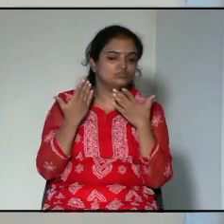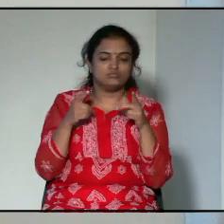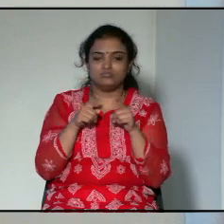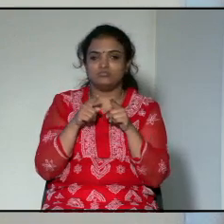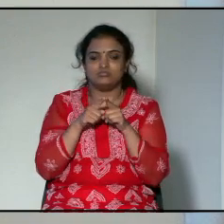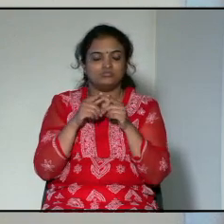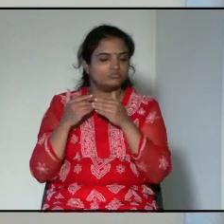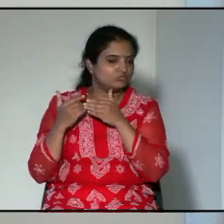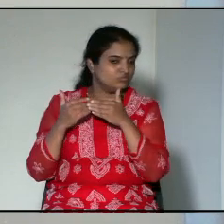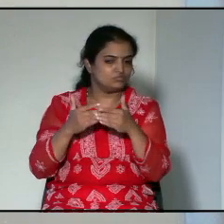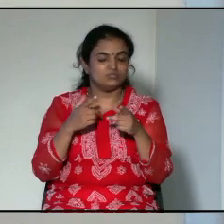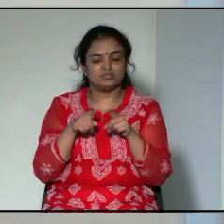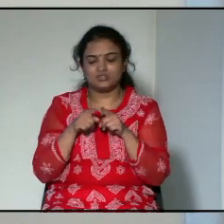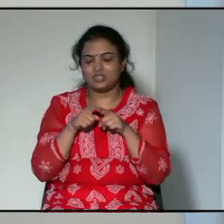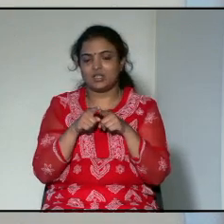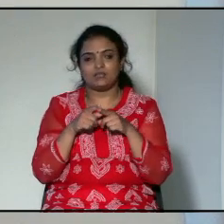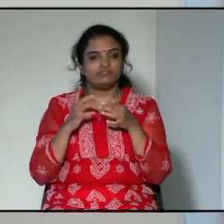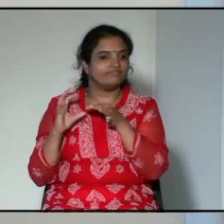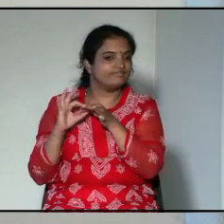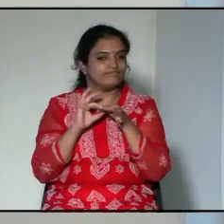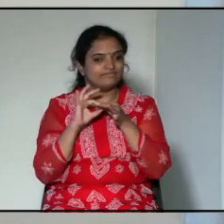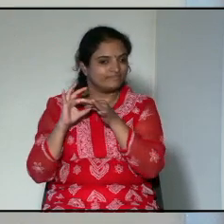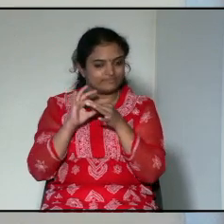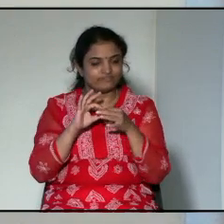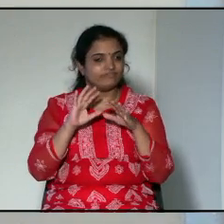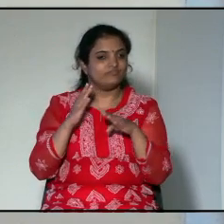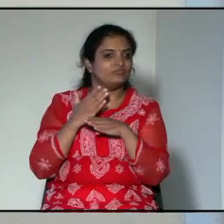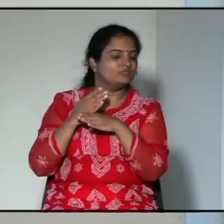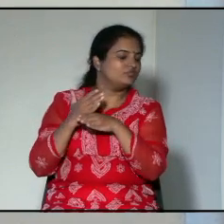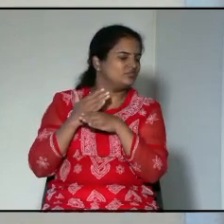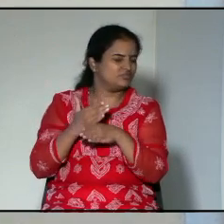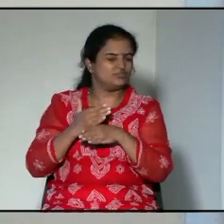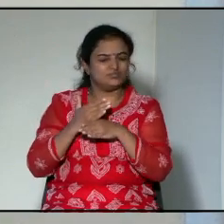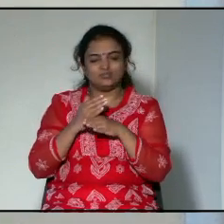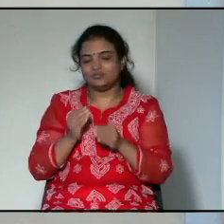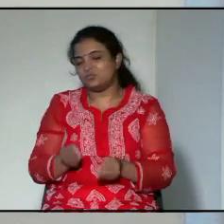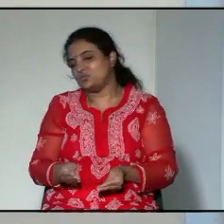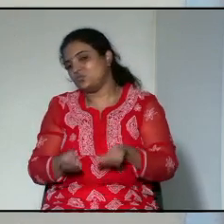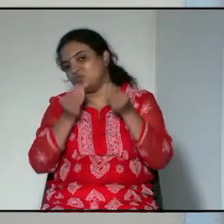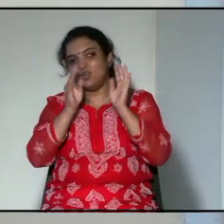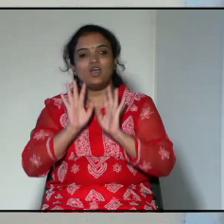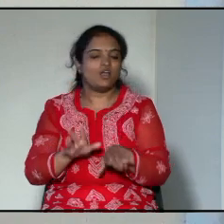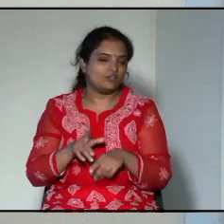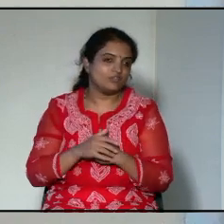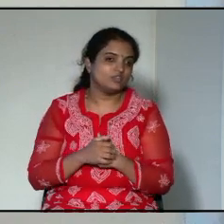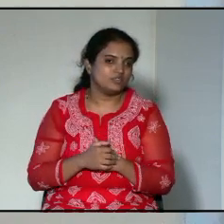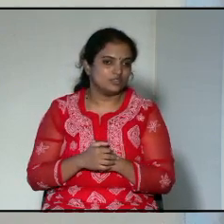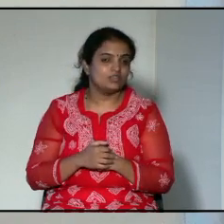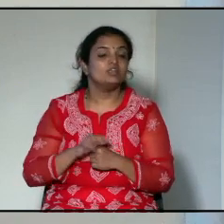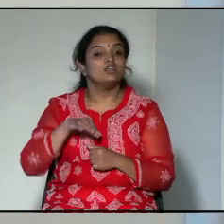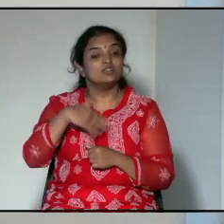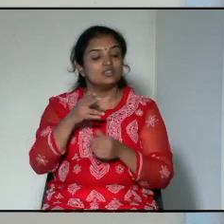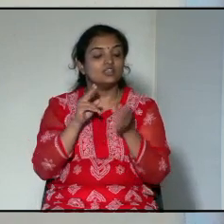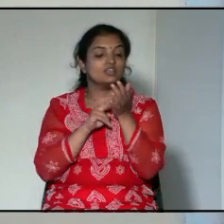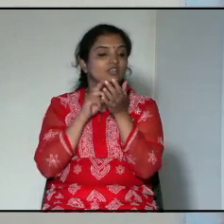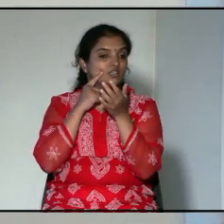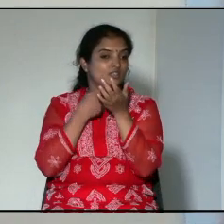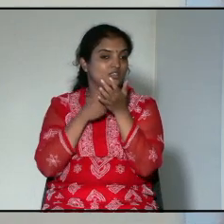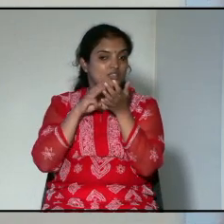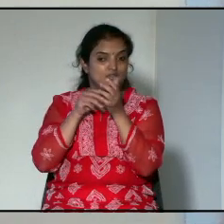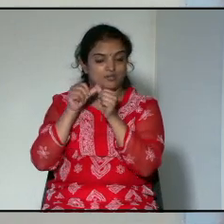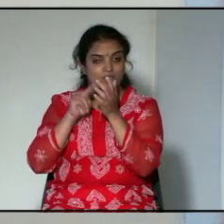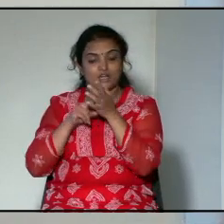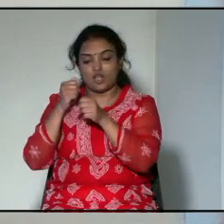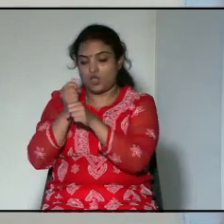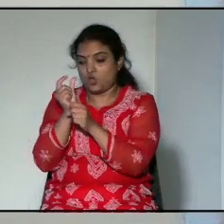partnership of a rare and very intense kind. Nirmal Sengupta, the anchor of her life in later years, was